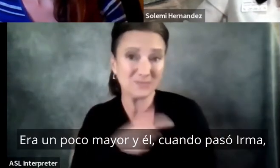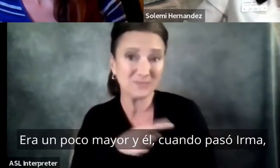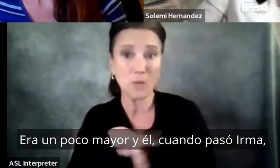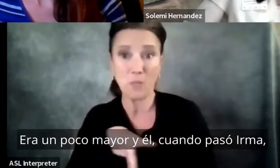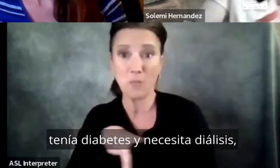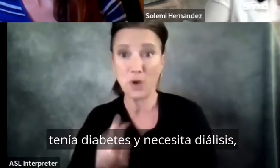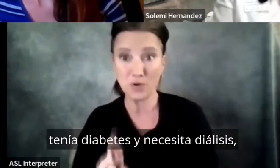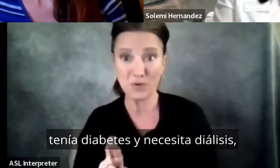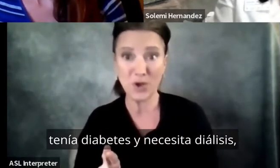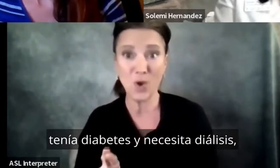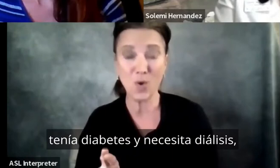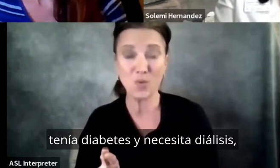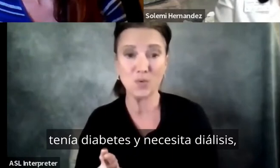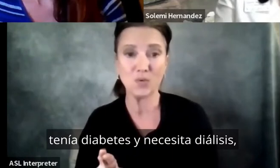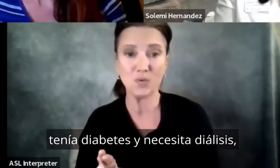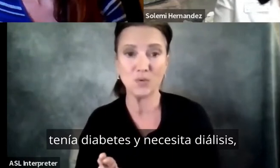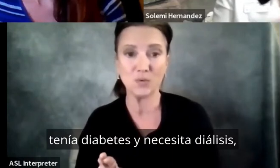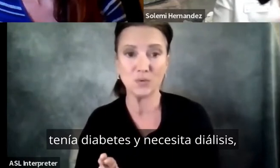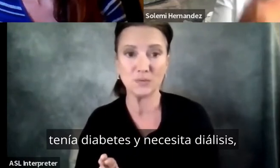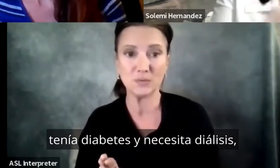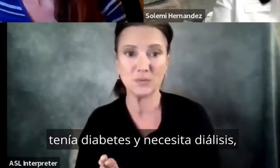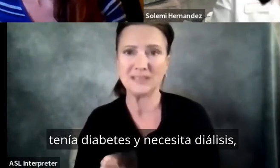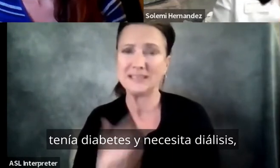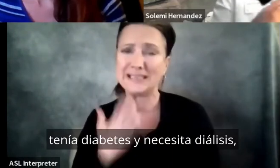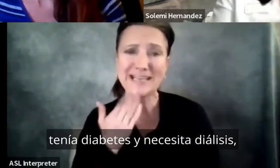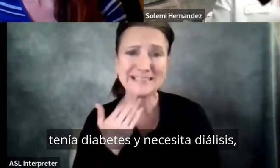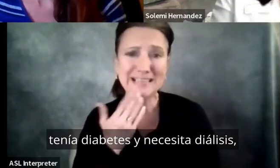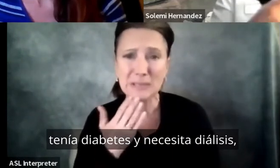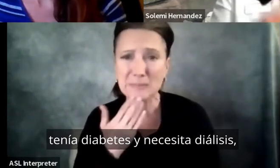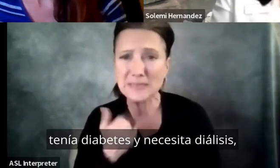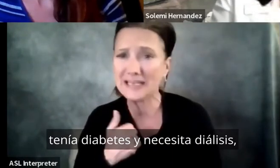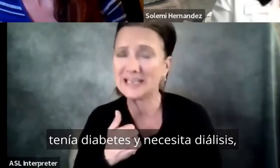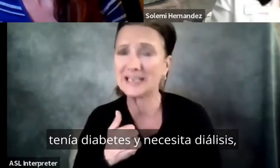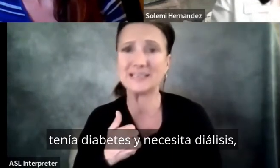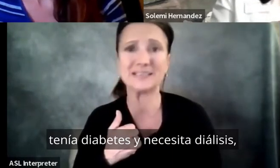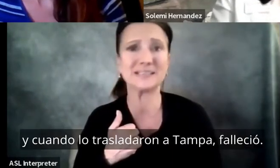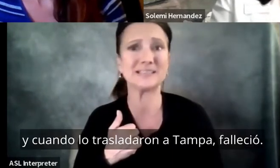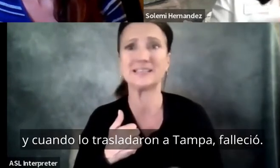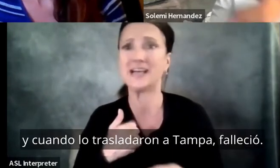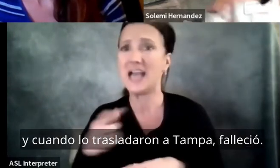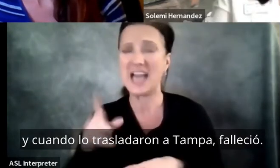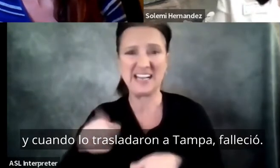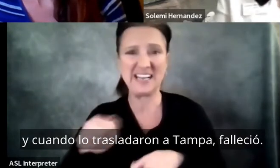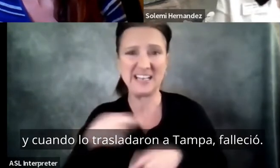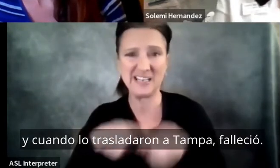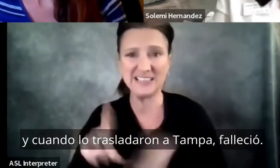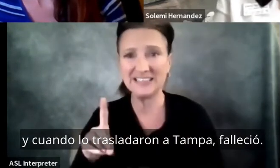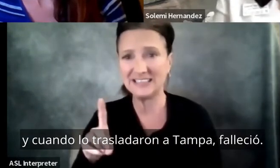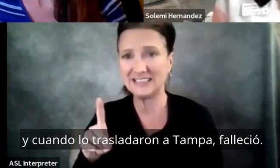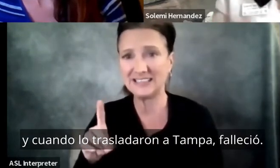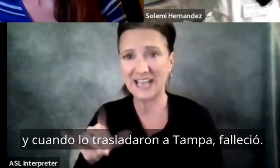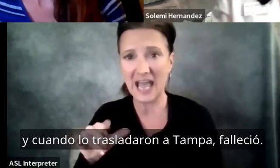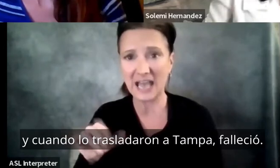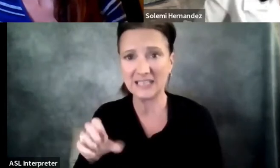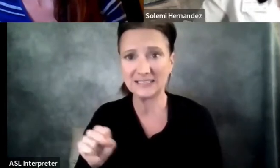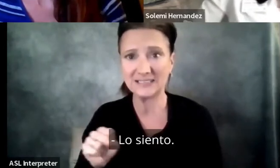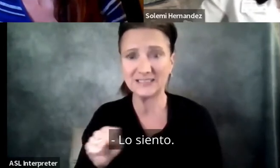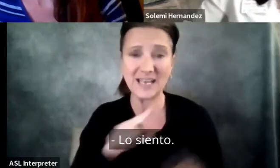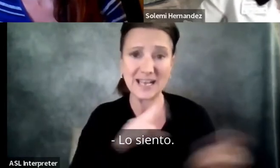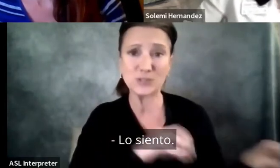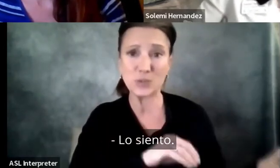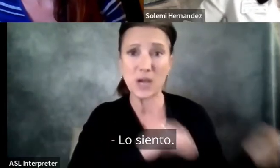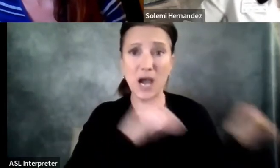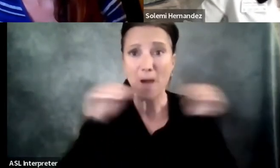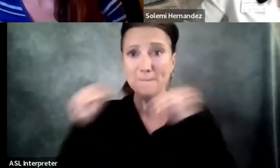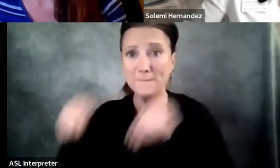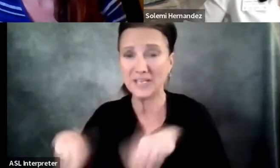Irma happened, he had diabetes and he needed to have dialysis. And when he was transferred to Tampa, he passed.